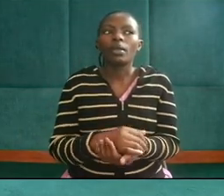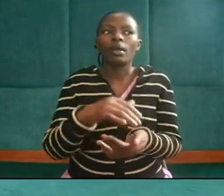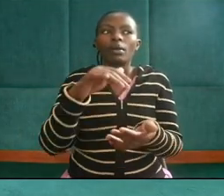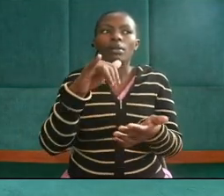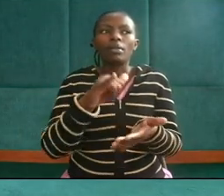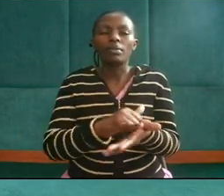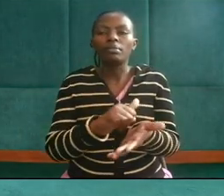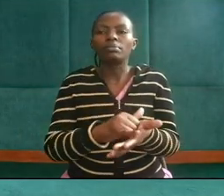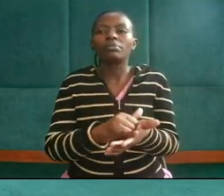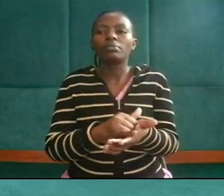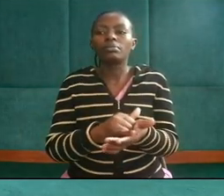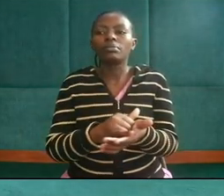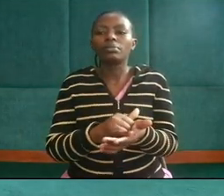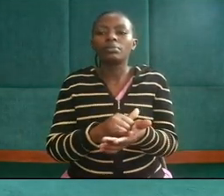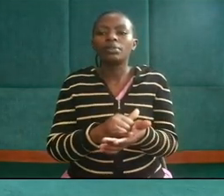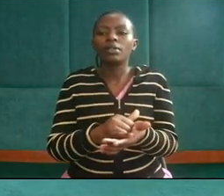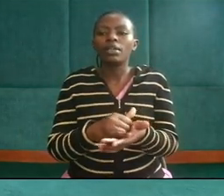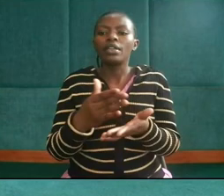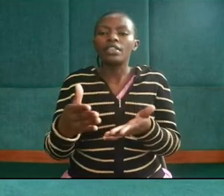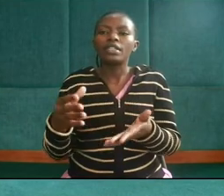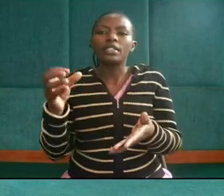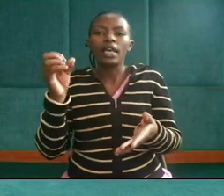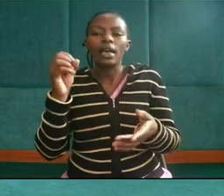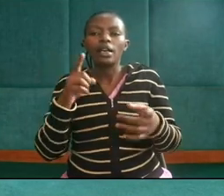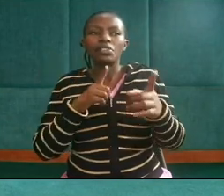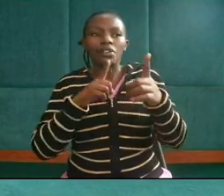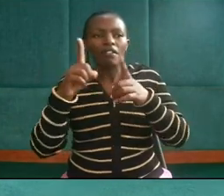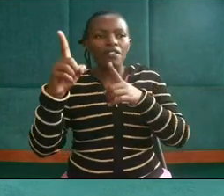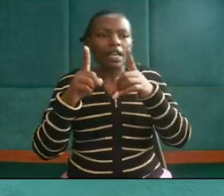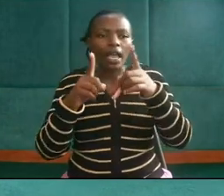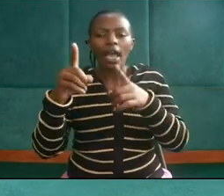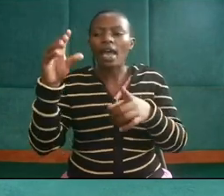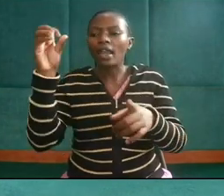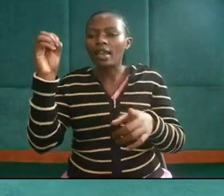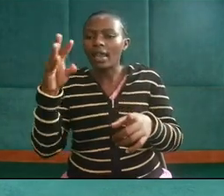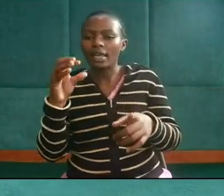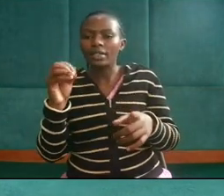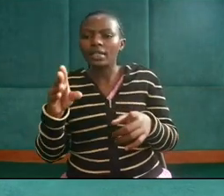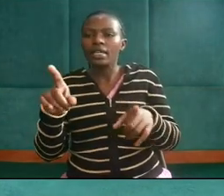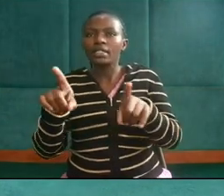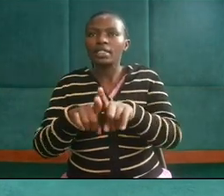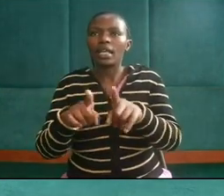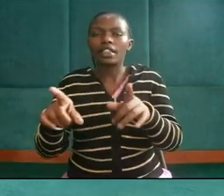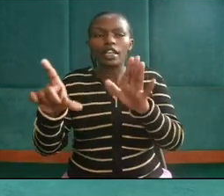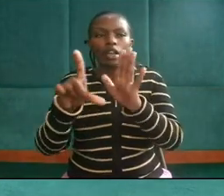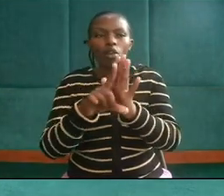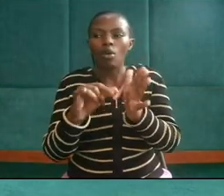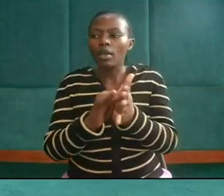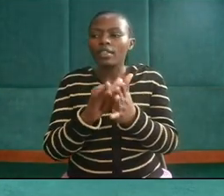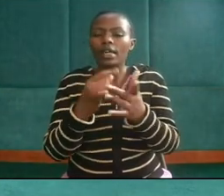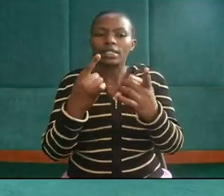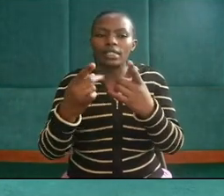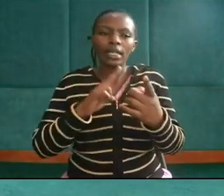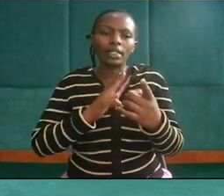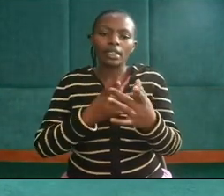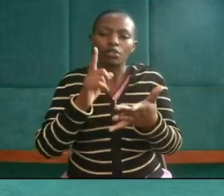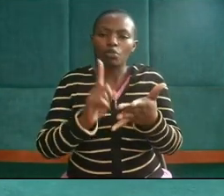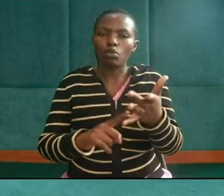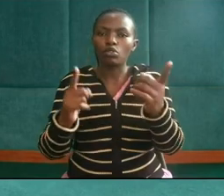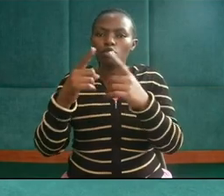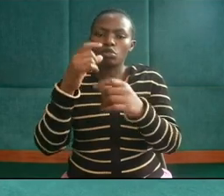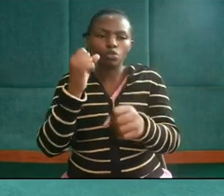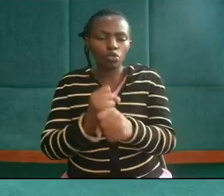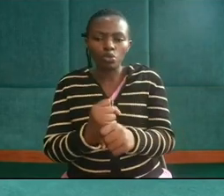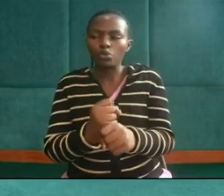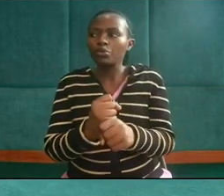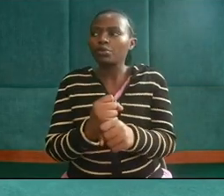that is the traffic light is like the law. It tells you what to do and what not to do.